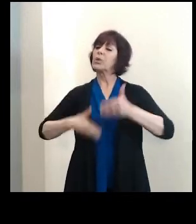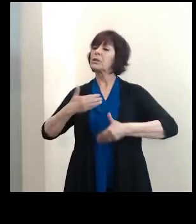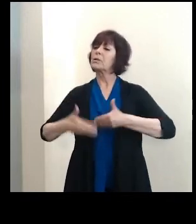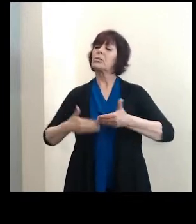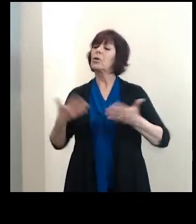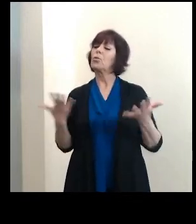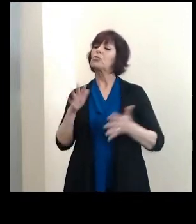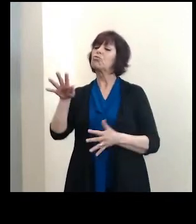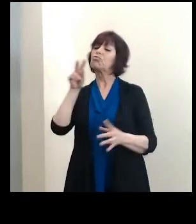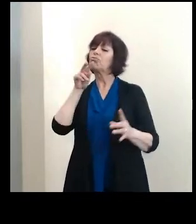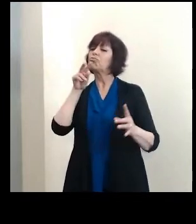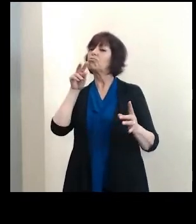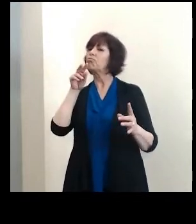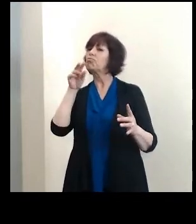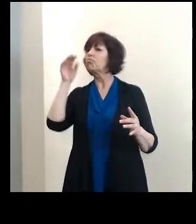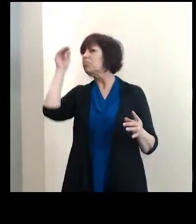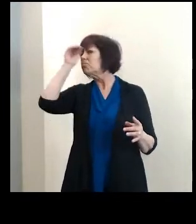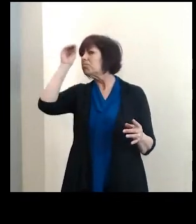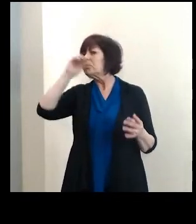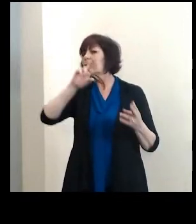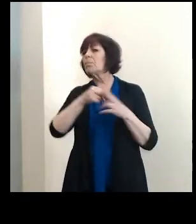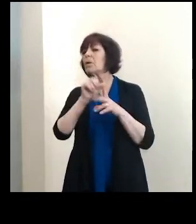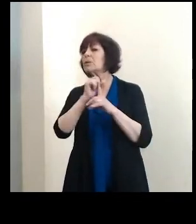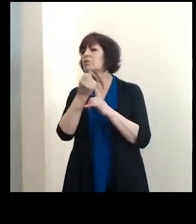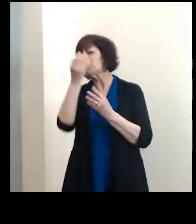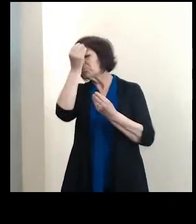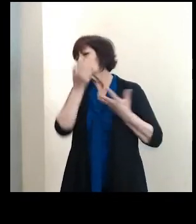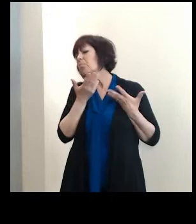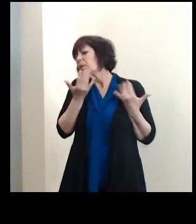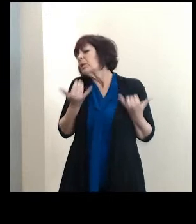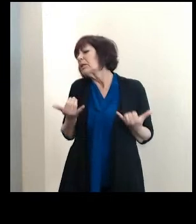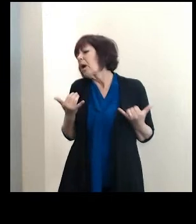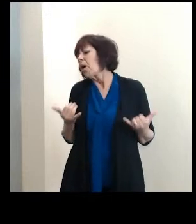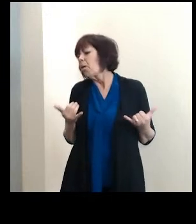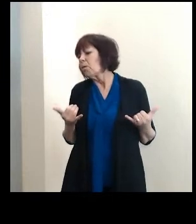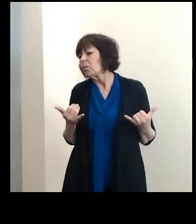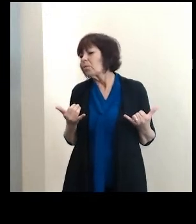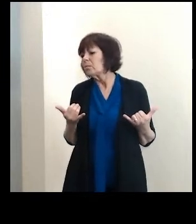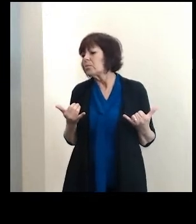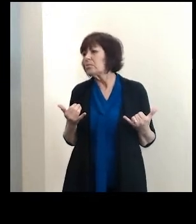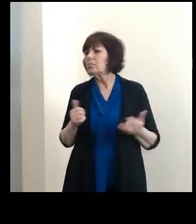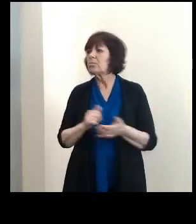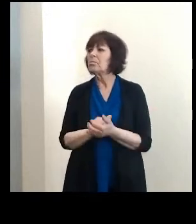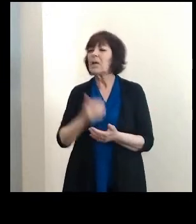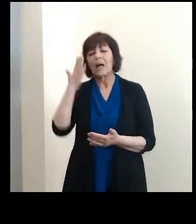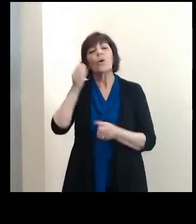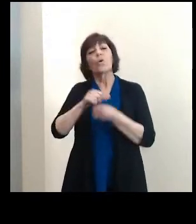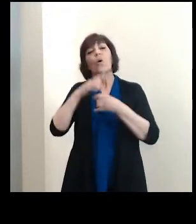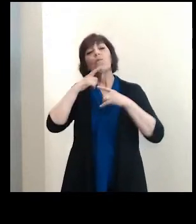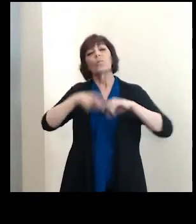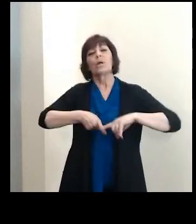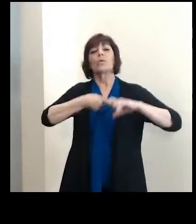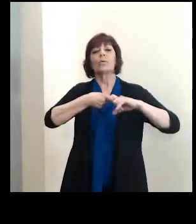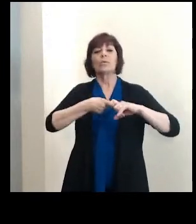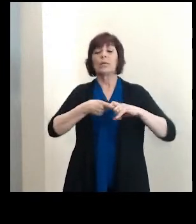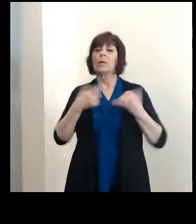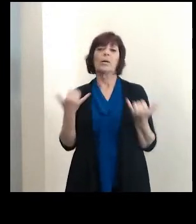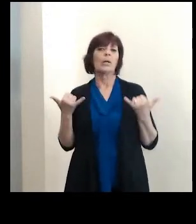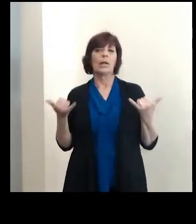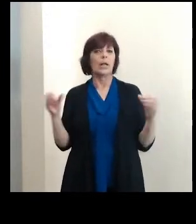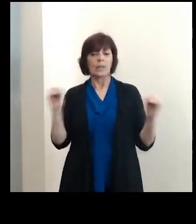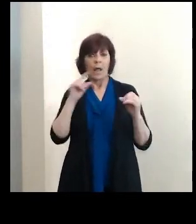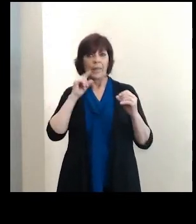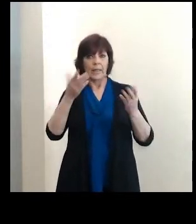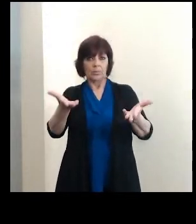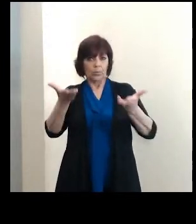What your view of that entire situation is? Just kind of an update now that obviously COVID put things on hold for a bit. Well, first off, Adam, nothing has been presented to